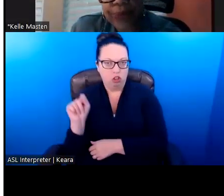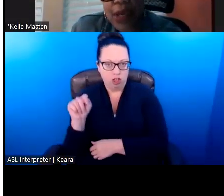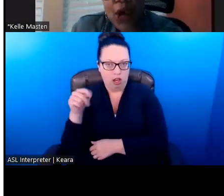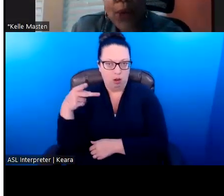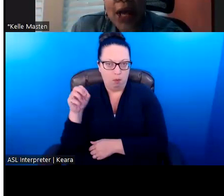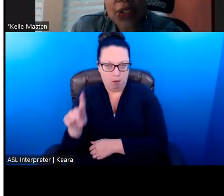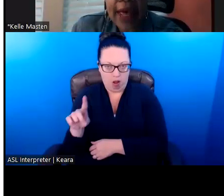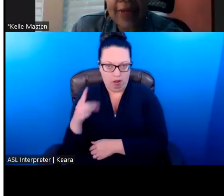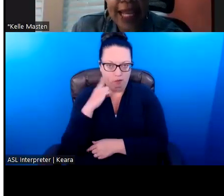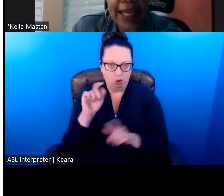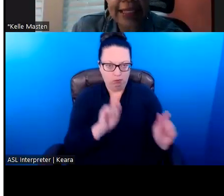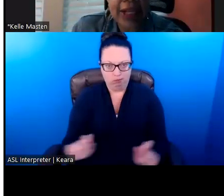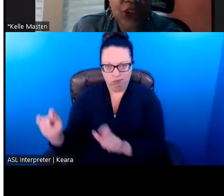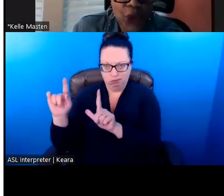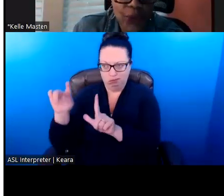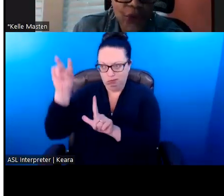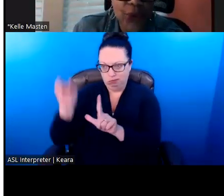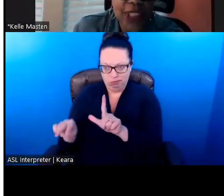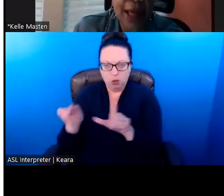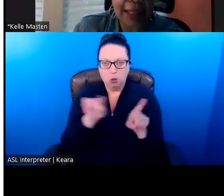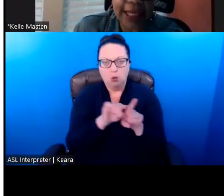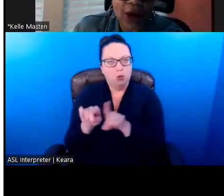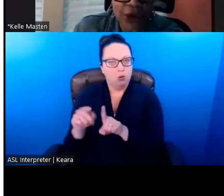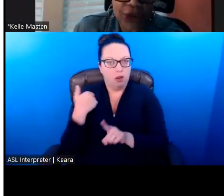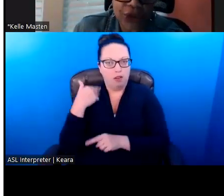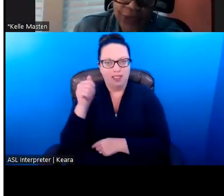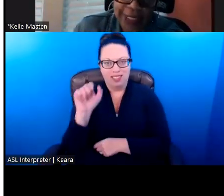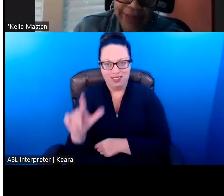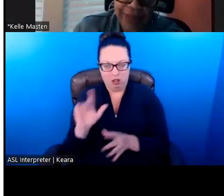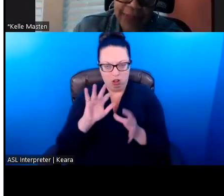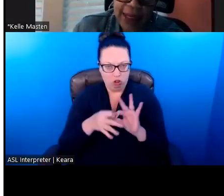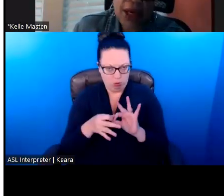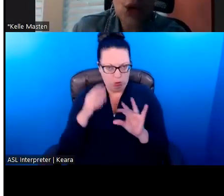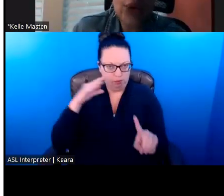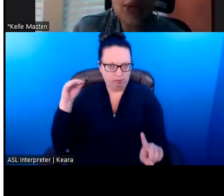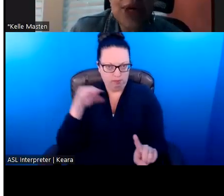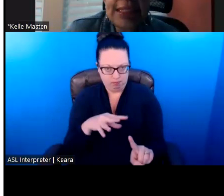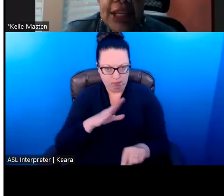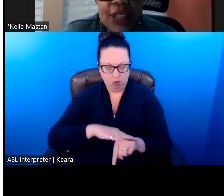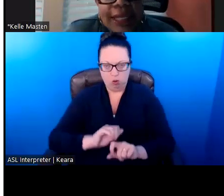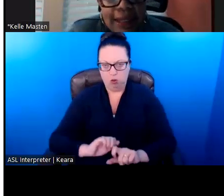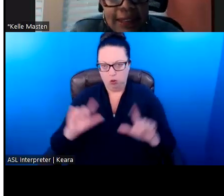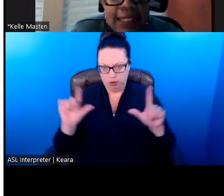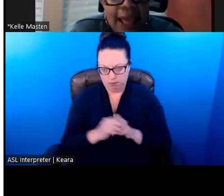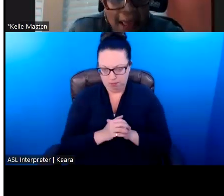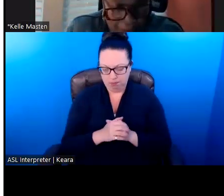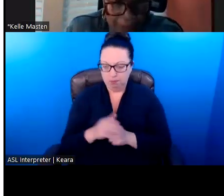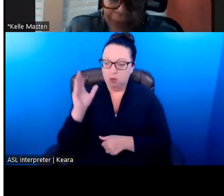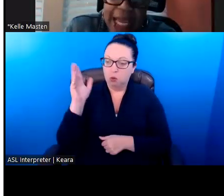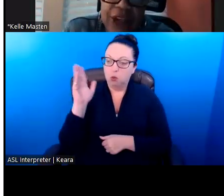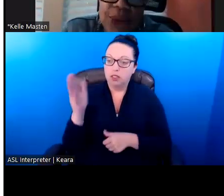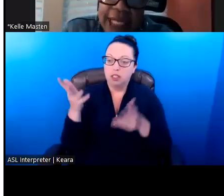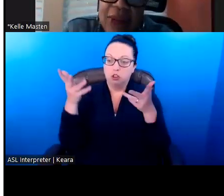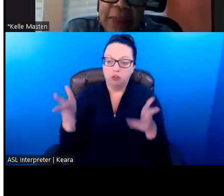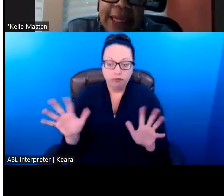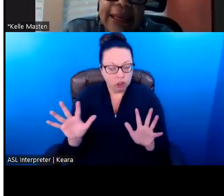window. We also have an ASL interpreter who is spotlit on your screen. When the presentation ends